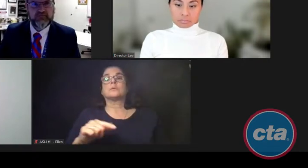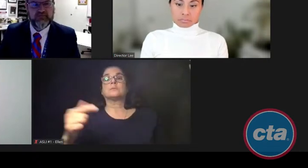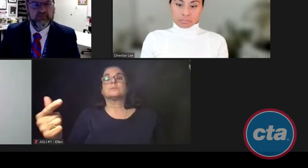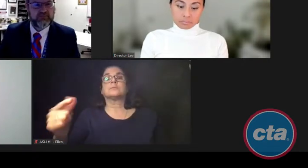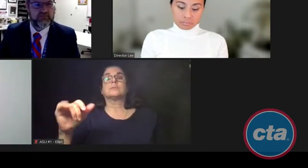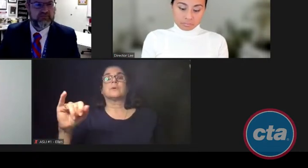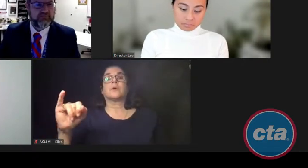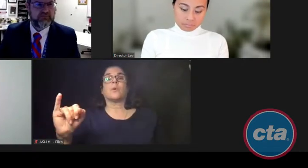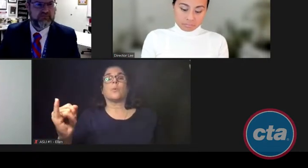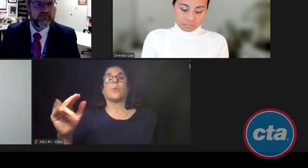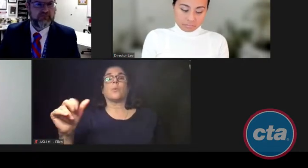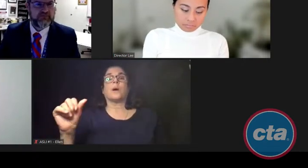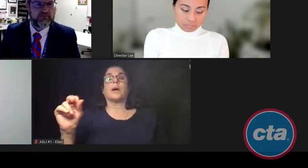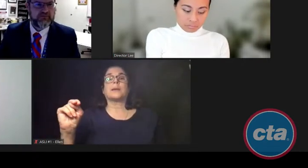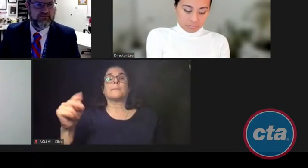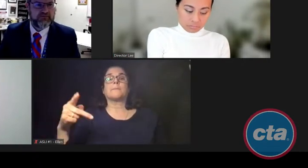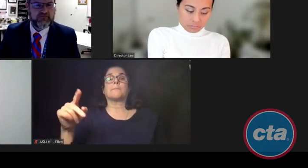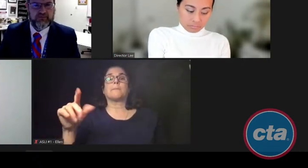Pablo Prieto.